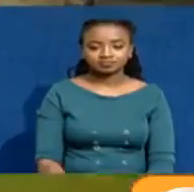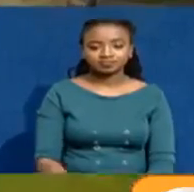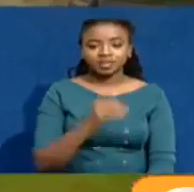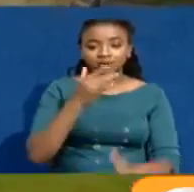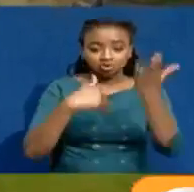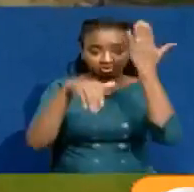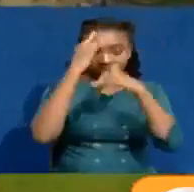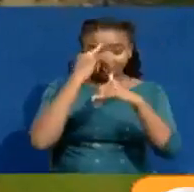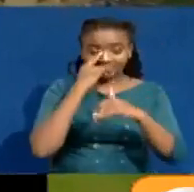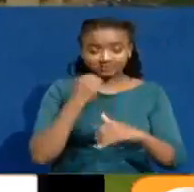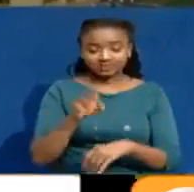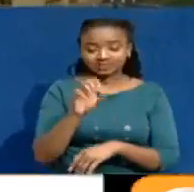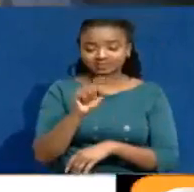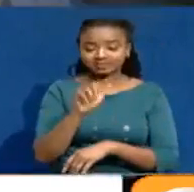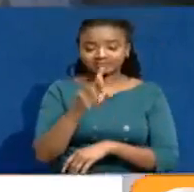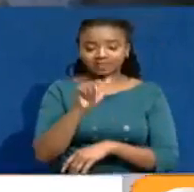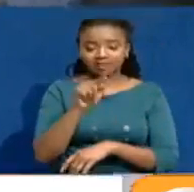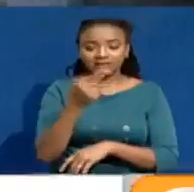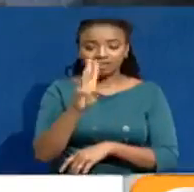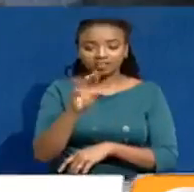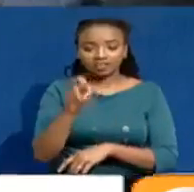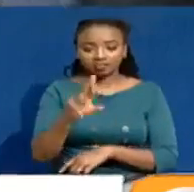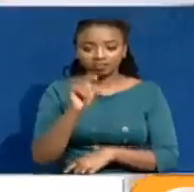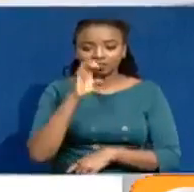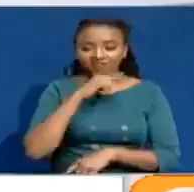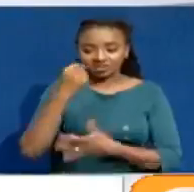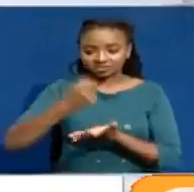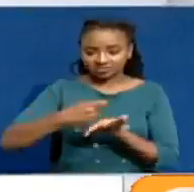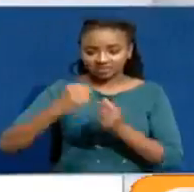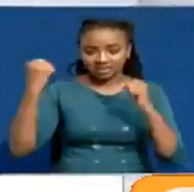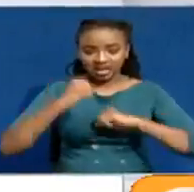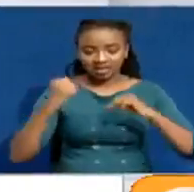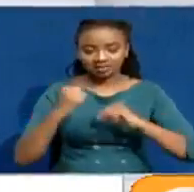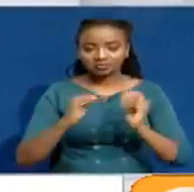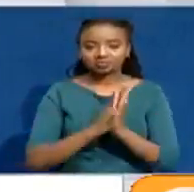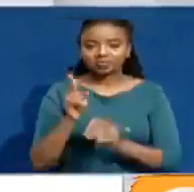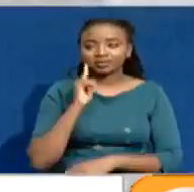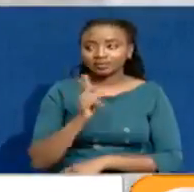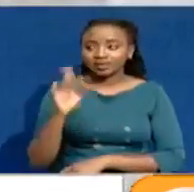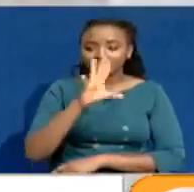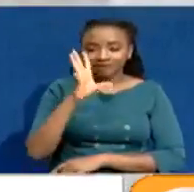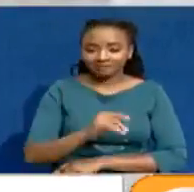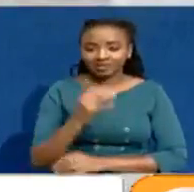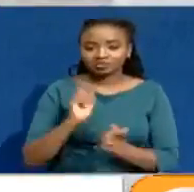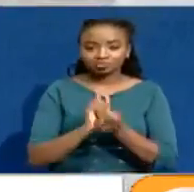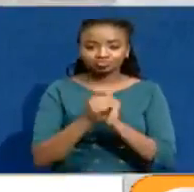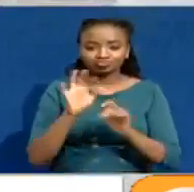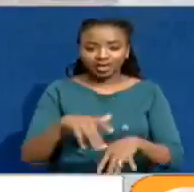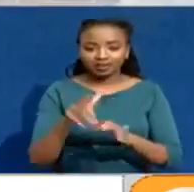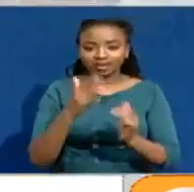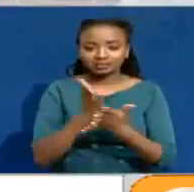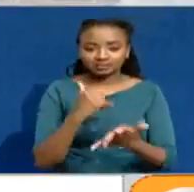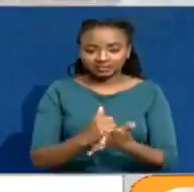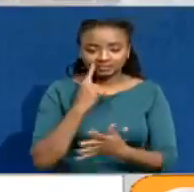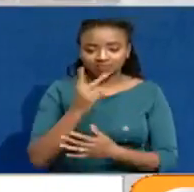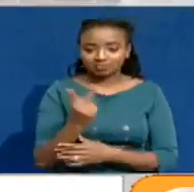Strathmore University Business School has signed a partnership with Fairtrade Africa to transform the agriculture sector. The deal will see